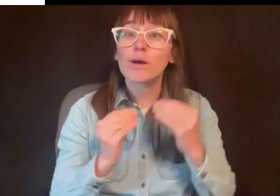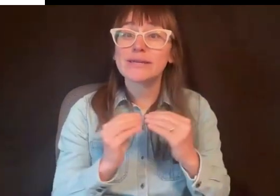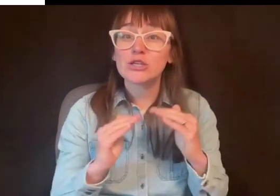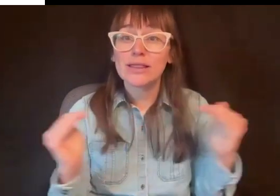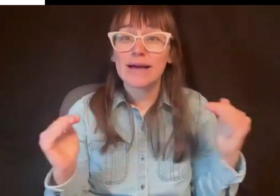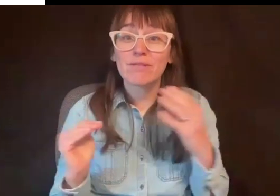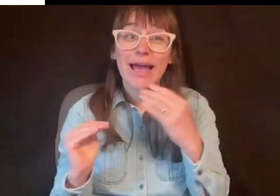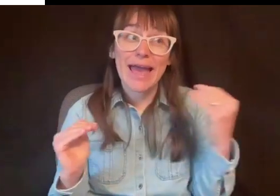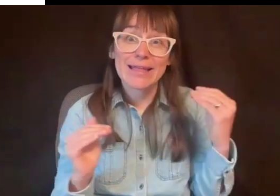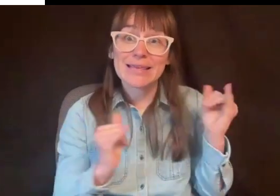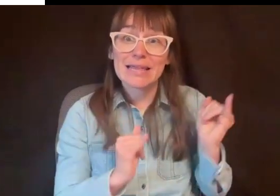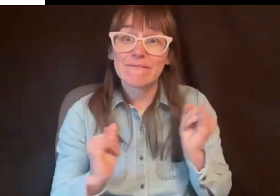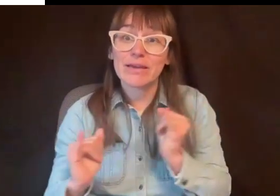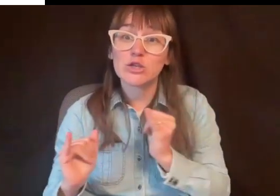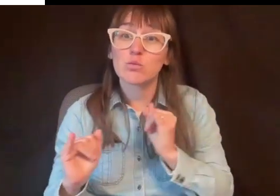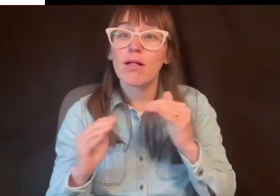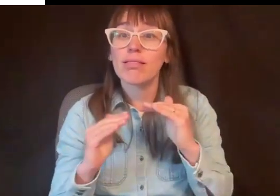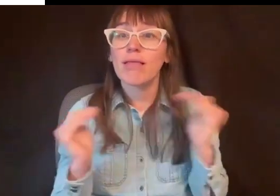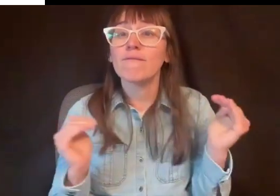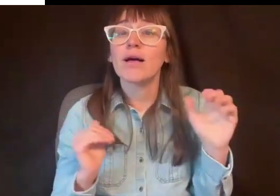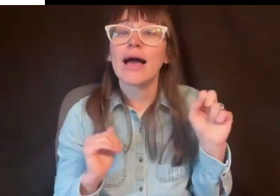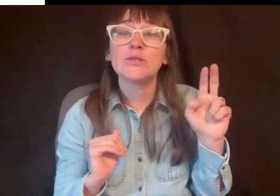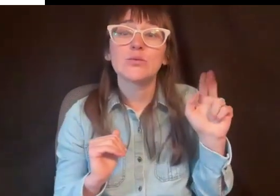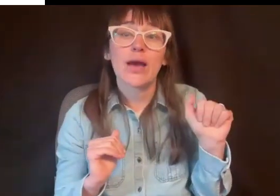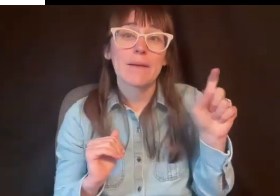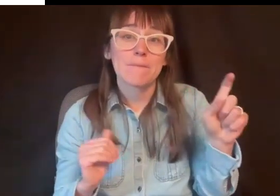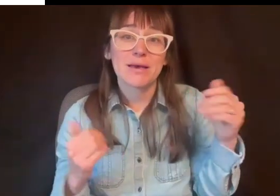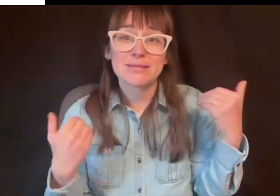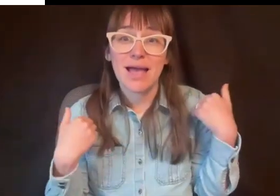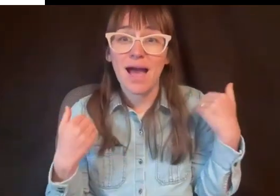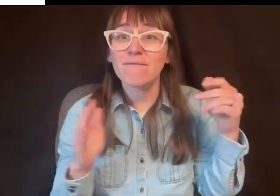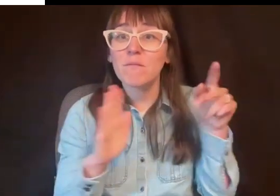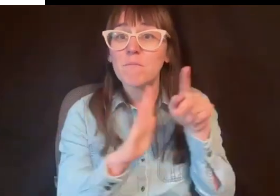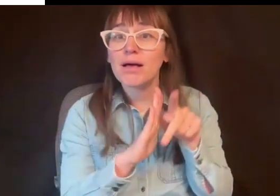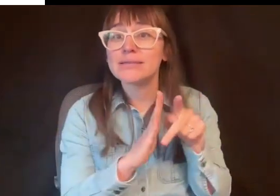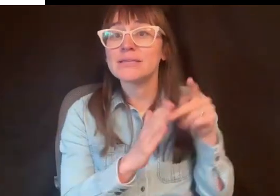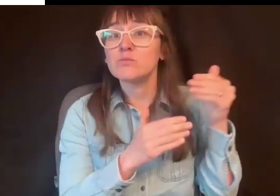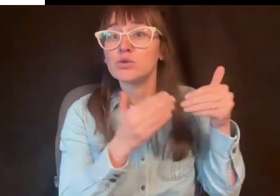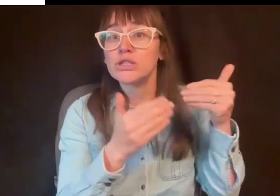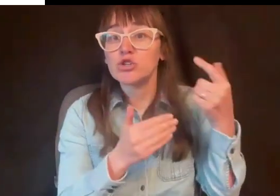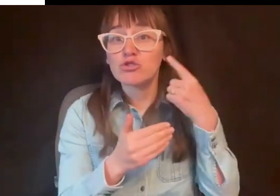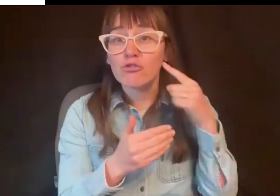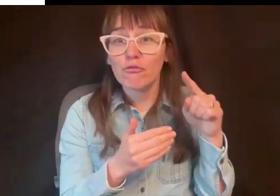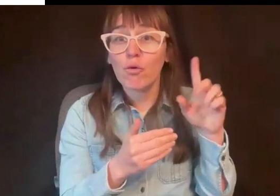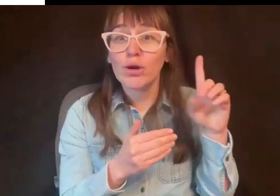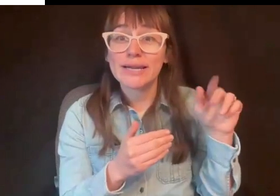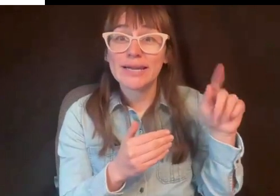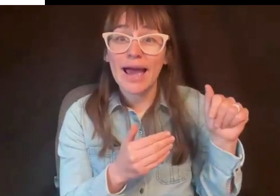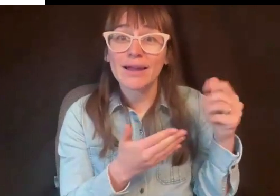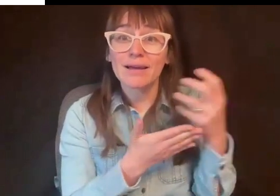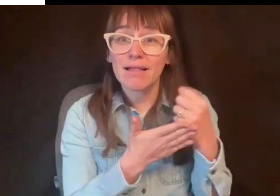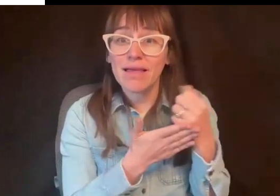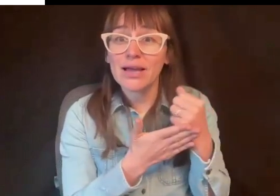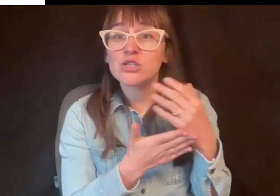levels. SUAs also must have policies and procedures regarding data collection and reporting requirements for direct